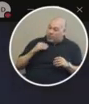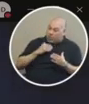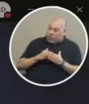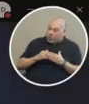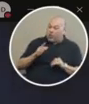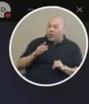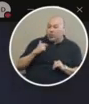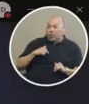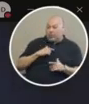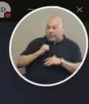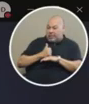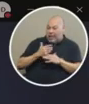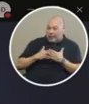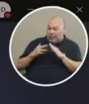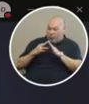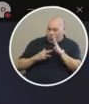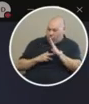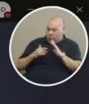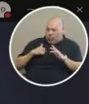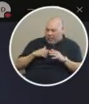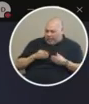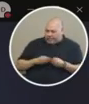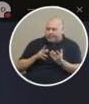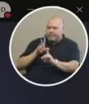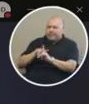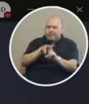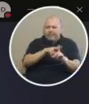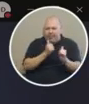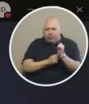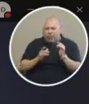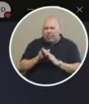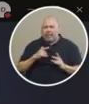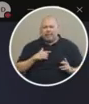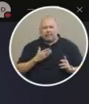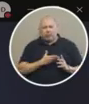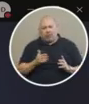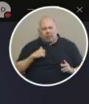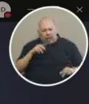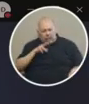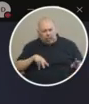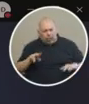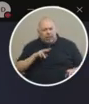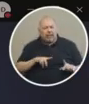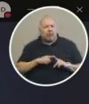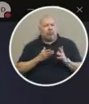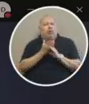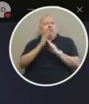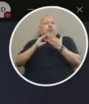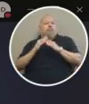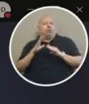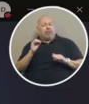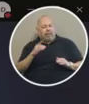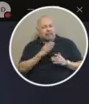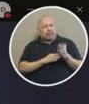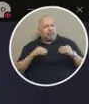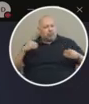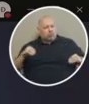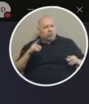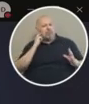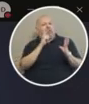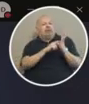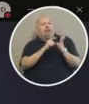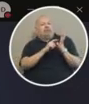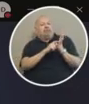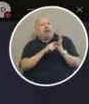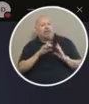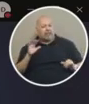good. So we're setting up the guidance so we can give it to everyone. And that's kind of the steps we want to look at doing throughout the community. And so some stores have identified,